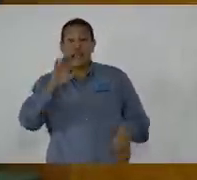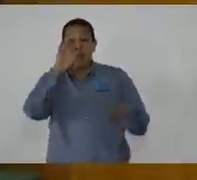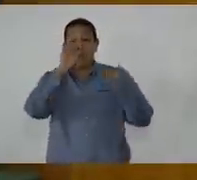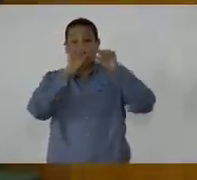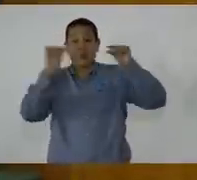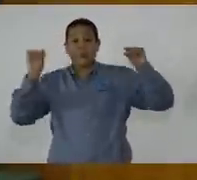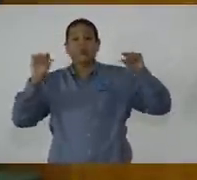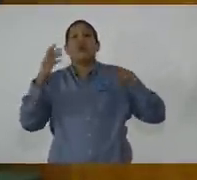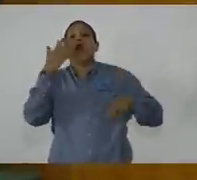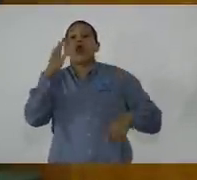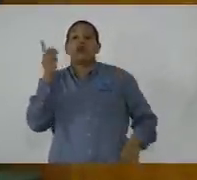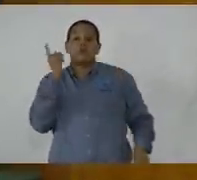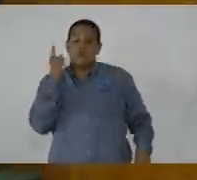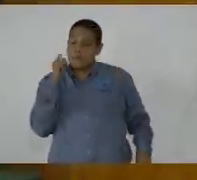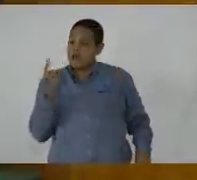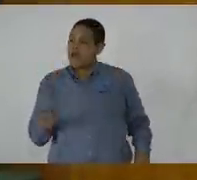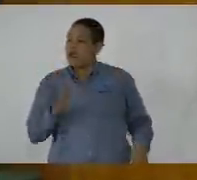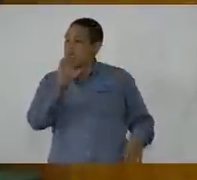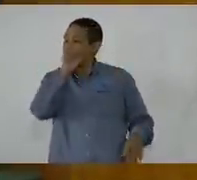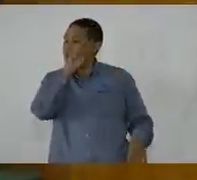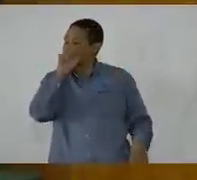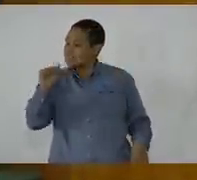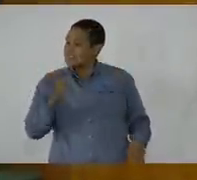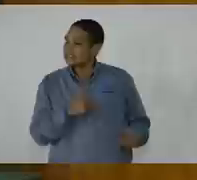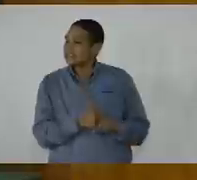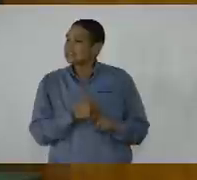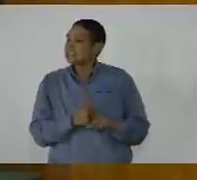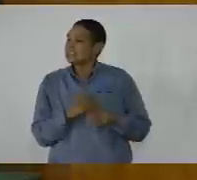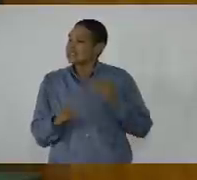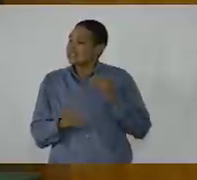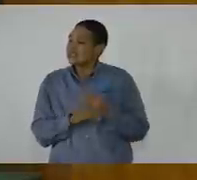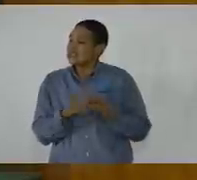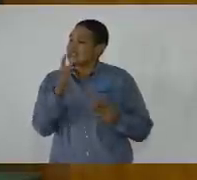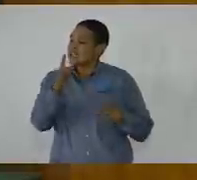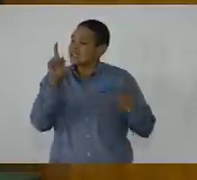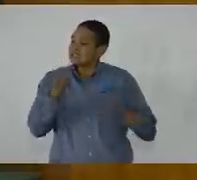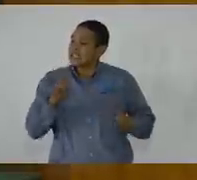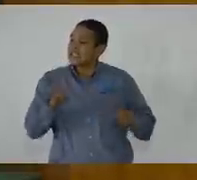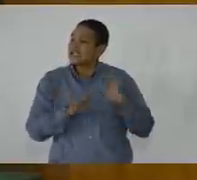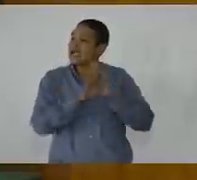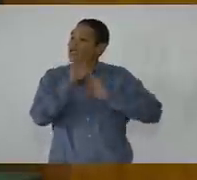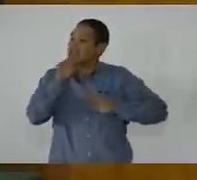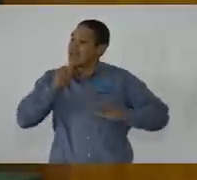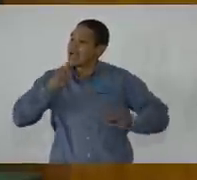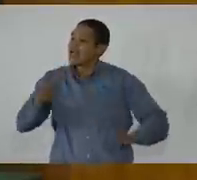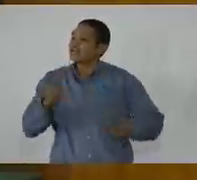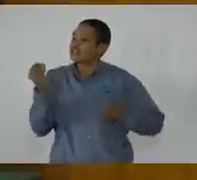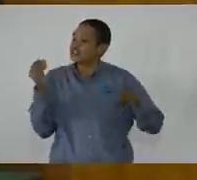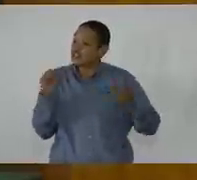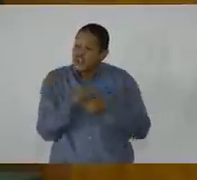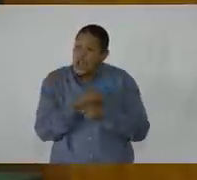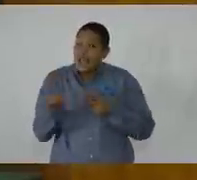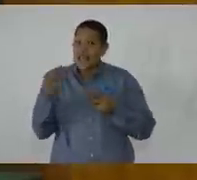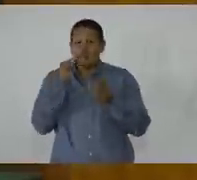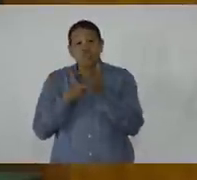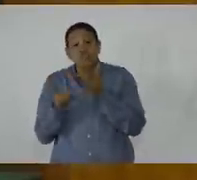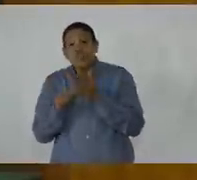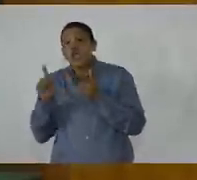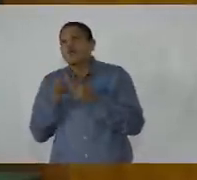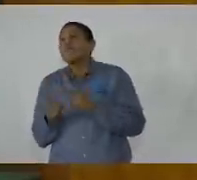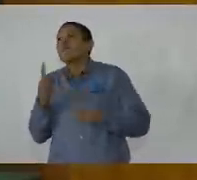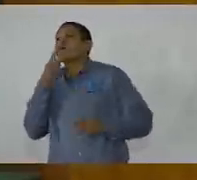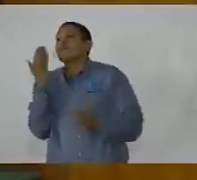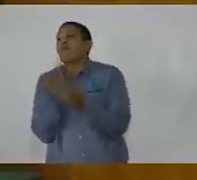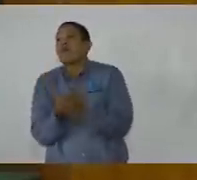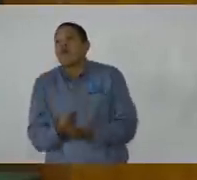hot pepper, cassava, through product testing, standard development, calibration, training, research, and profile